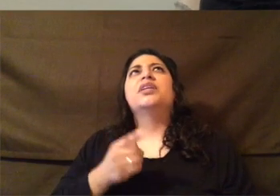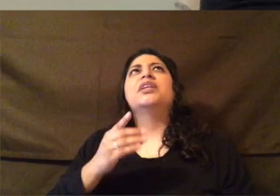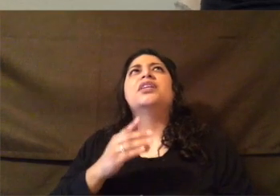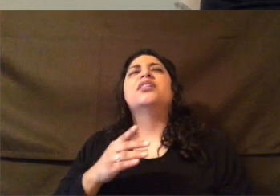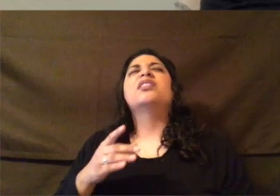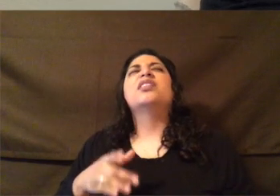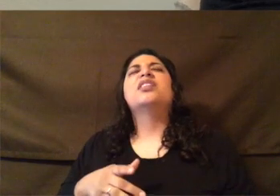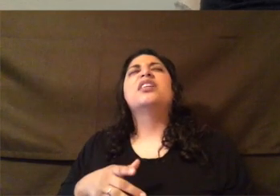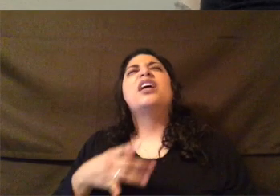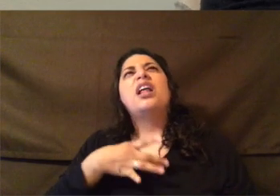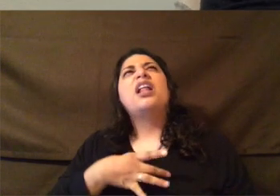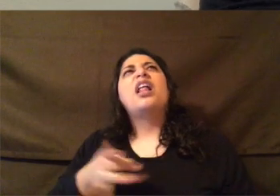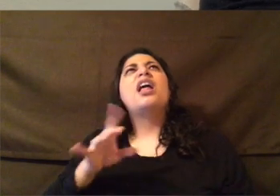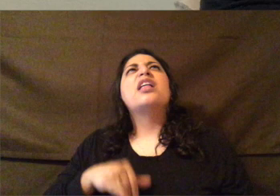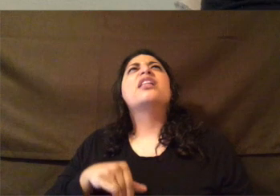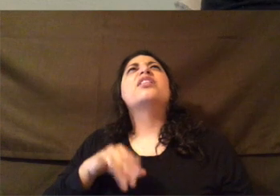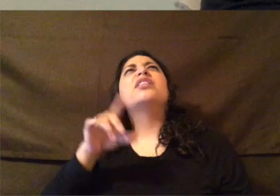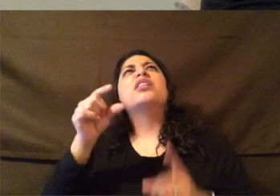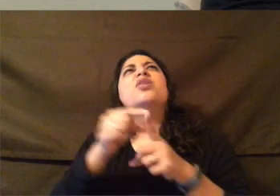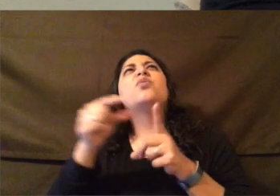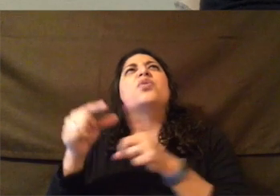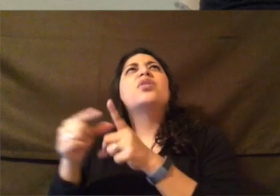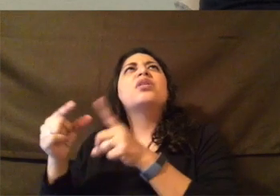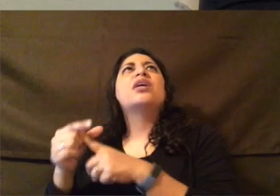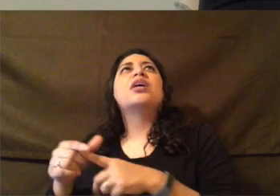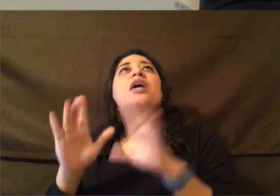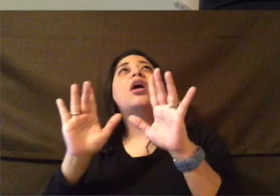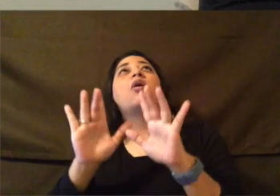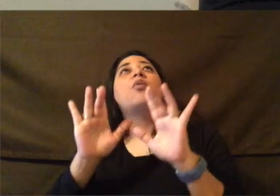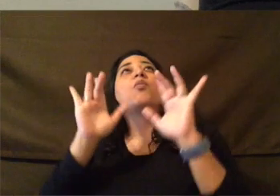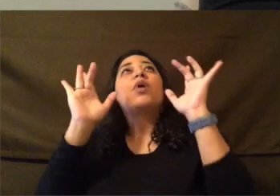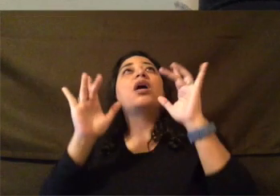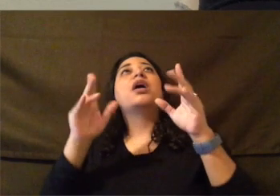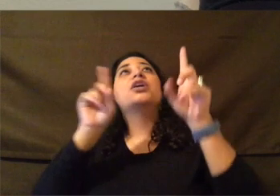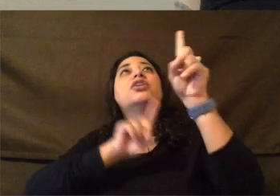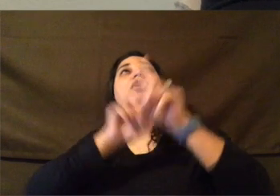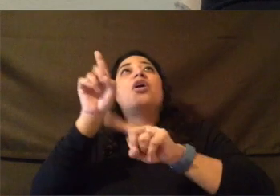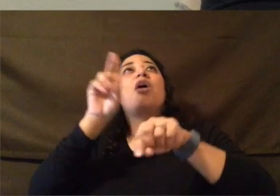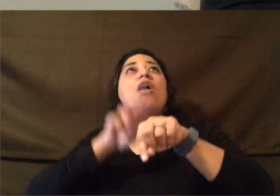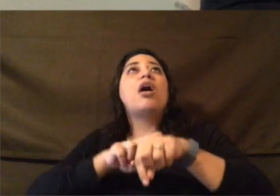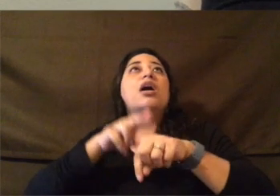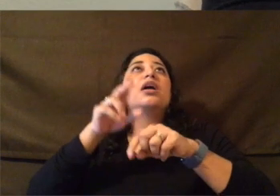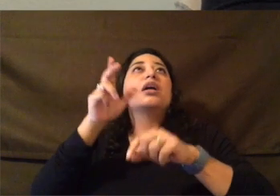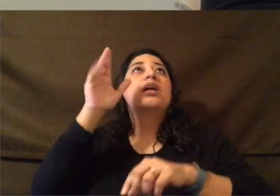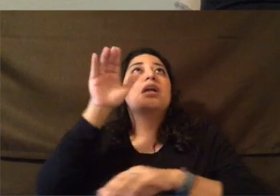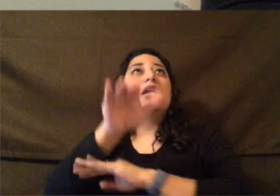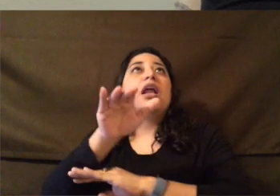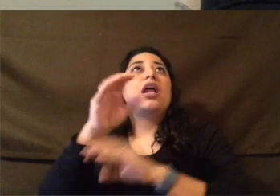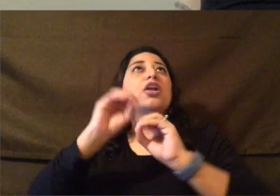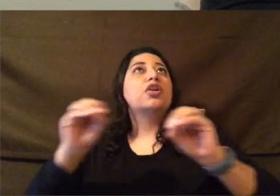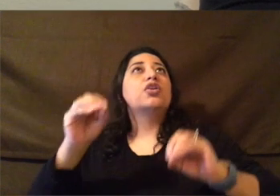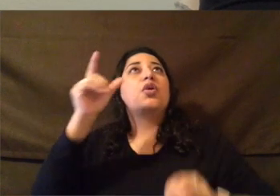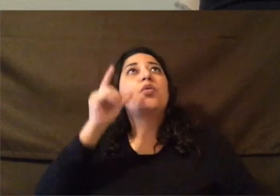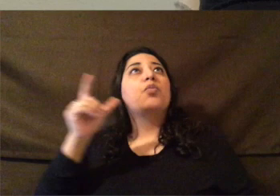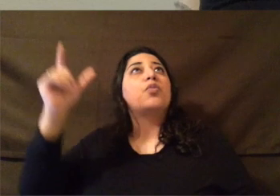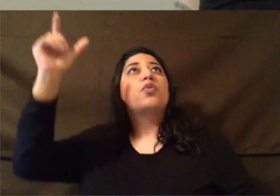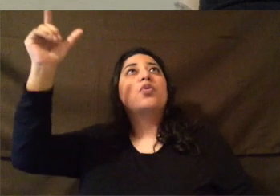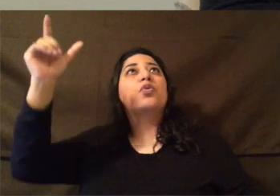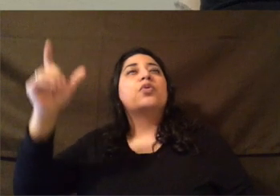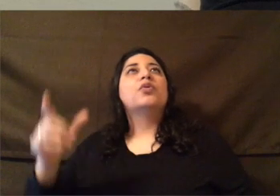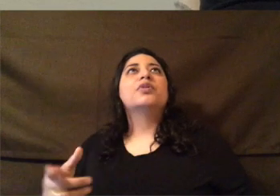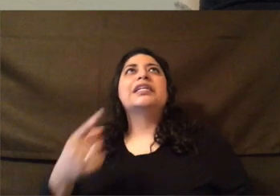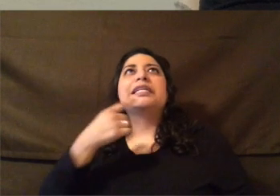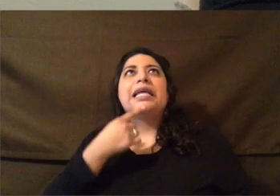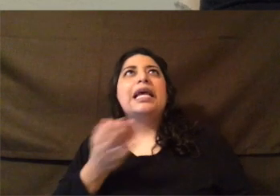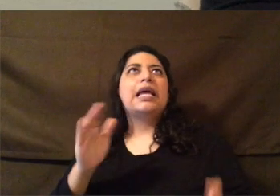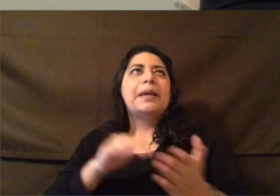comfort in these words, and he repeated them to himself. "As bright as the stars on a moonless night. As bright